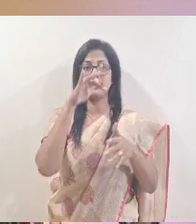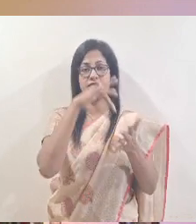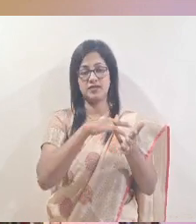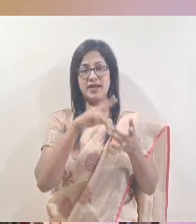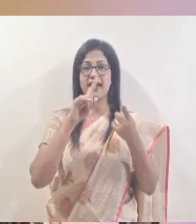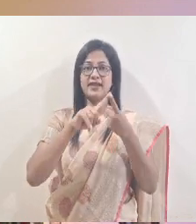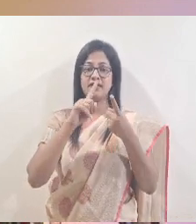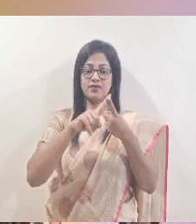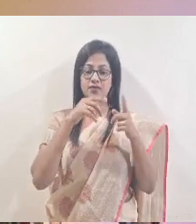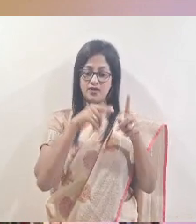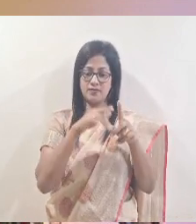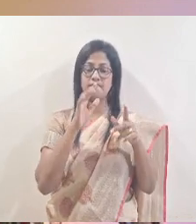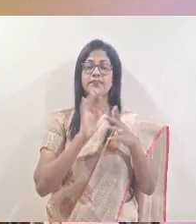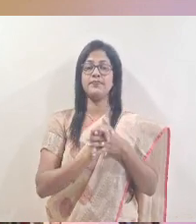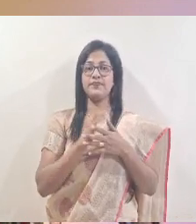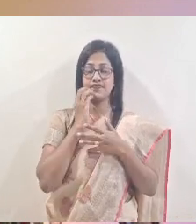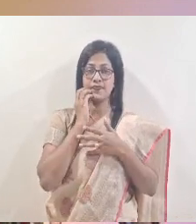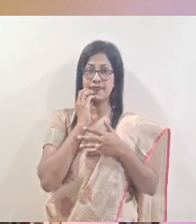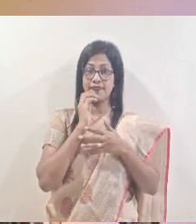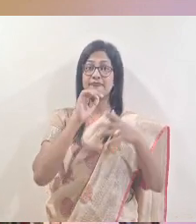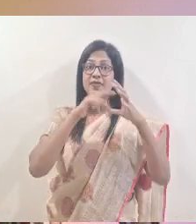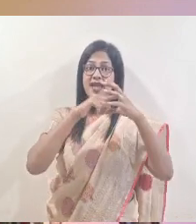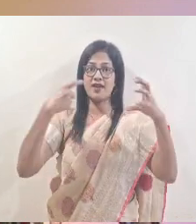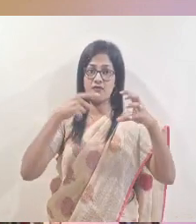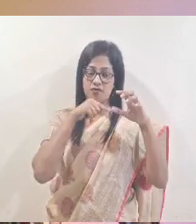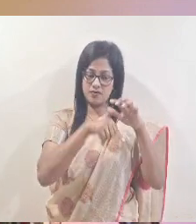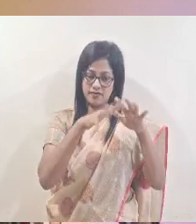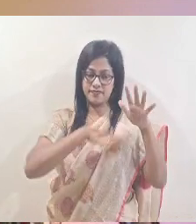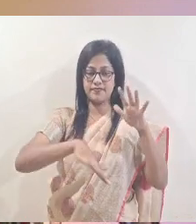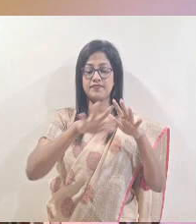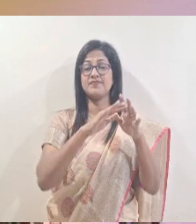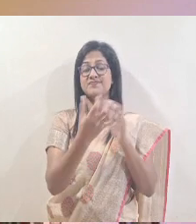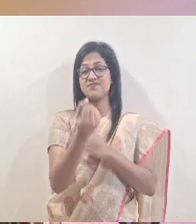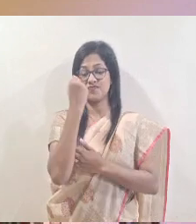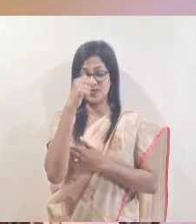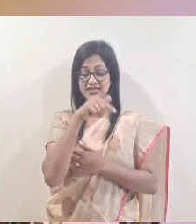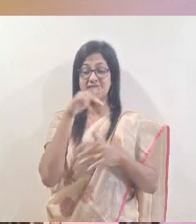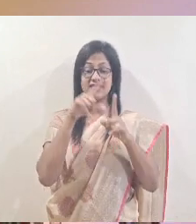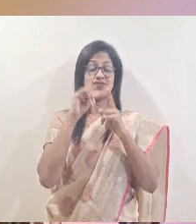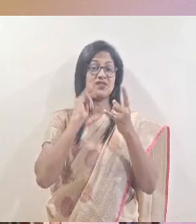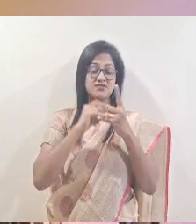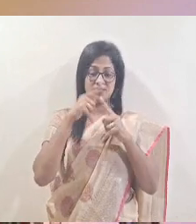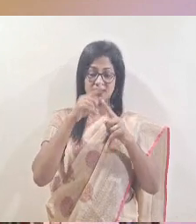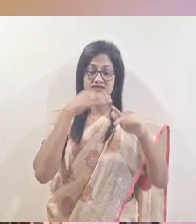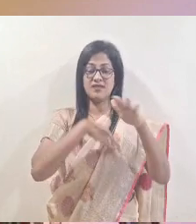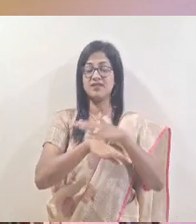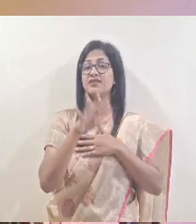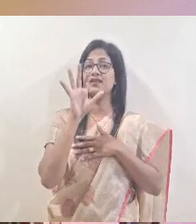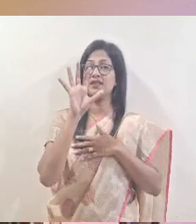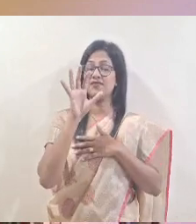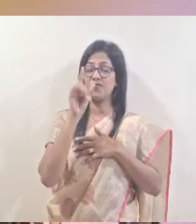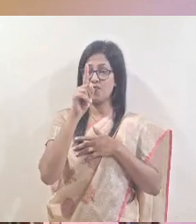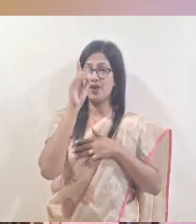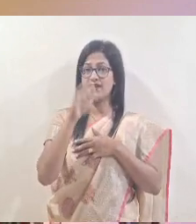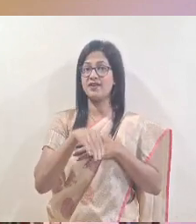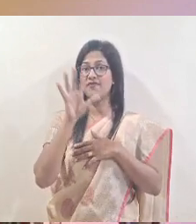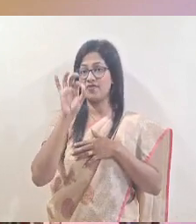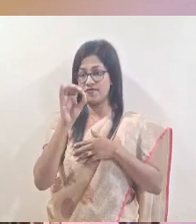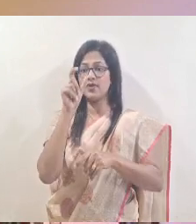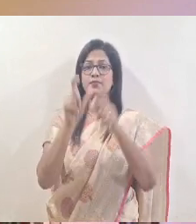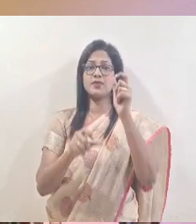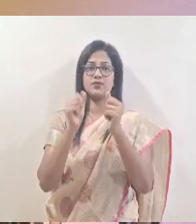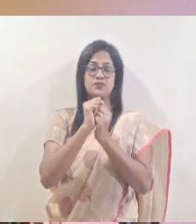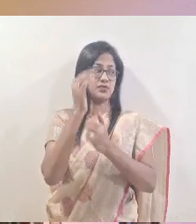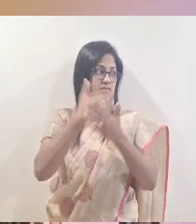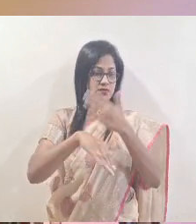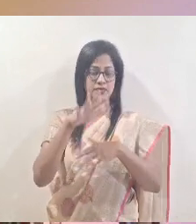which serves as the state's commercial and industrial epicenter. The district has 1 in 50 of its population as person